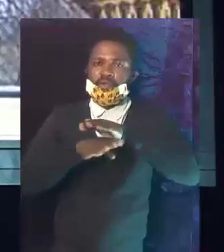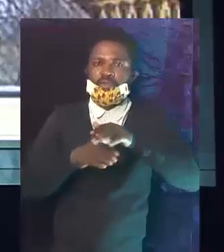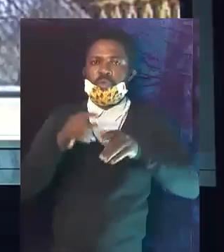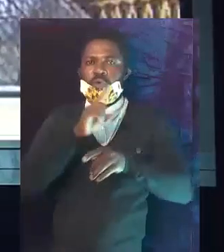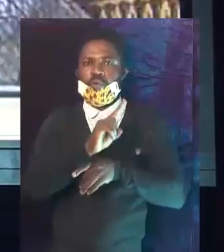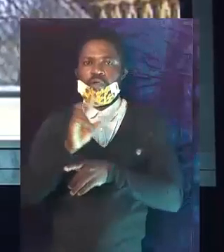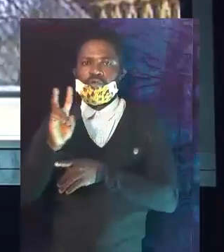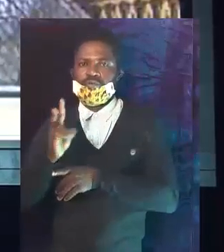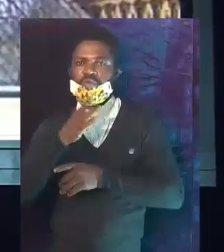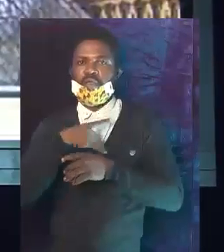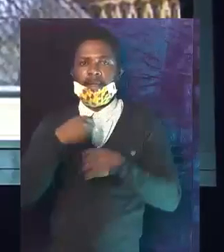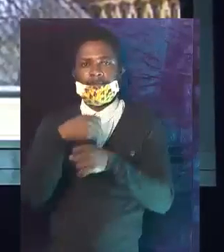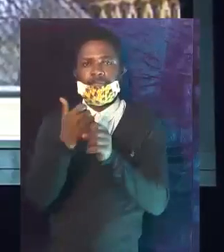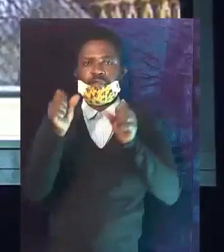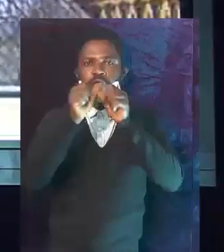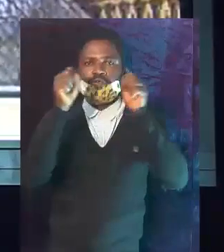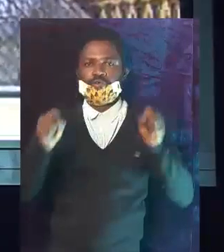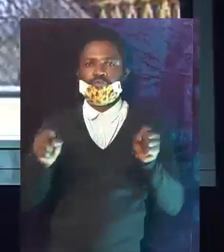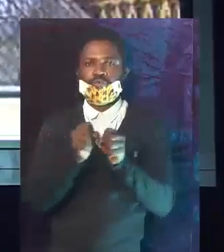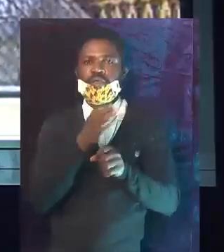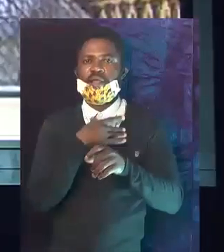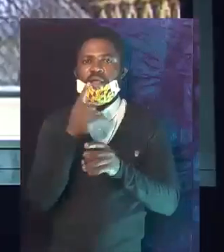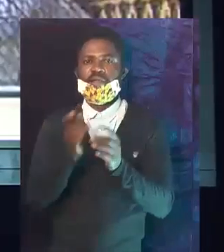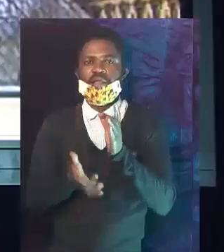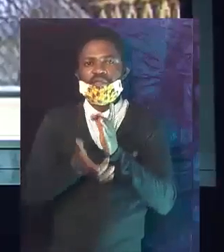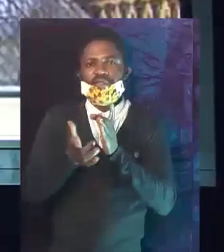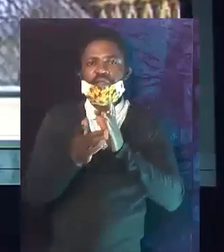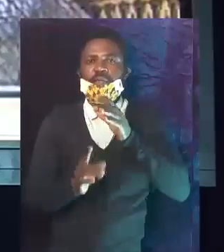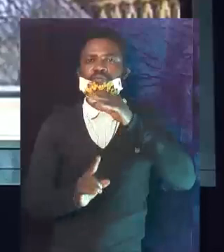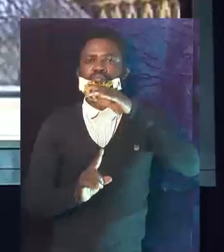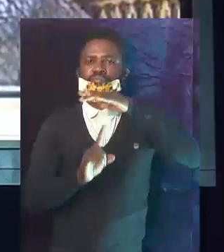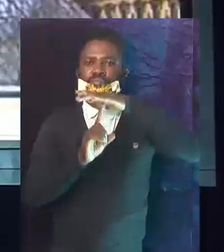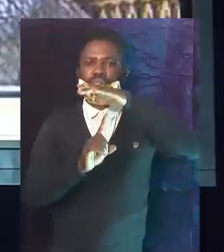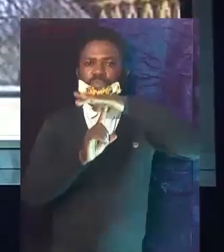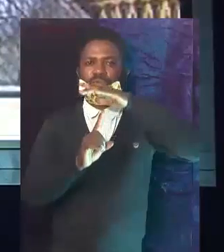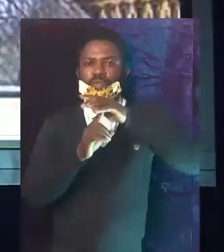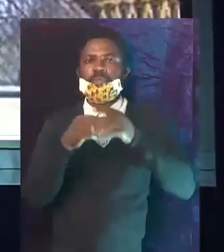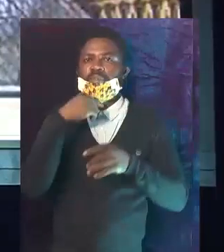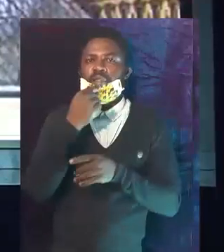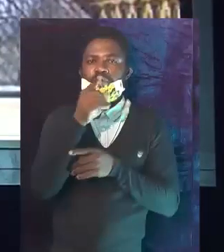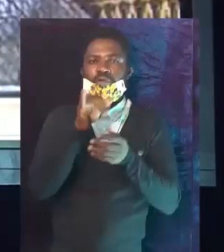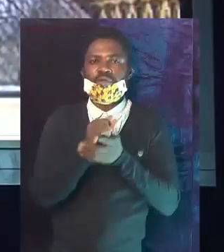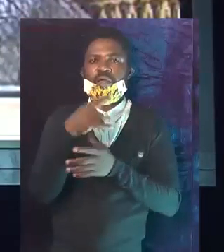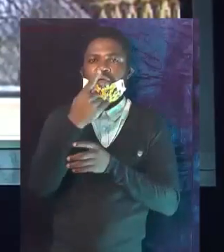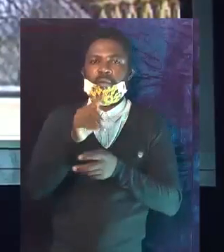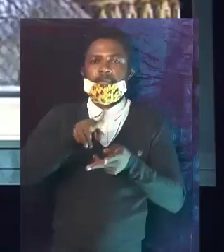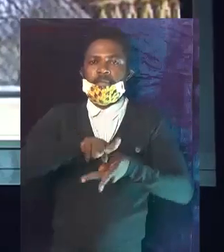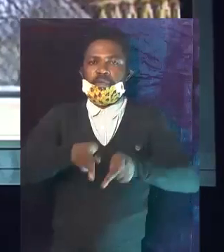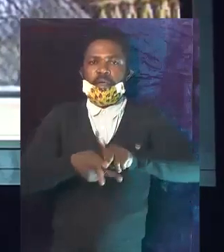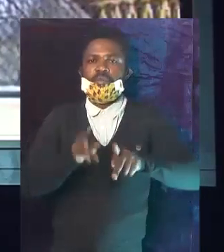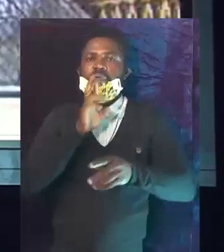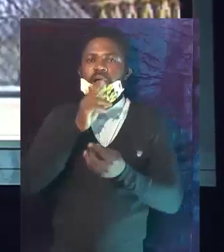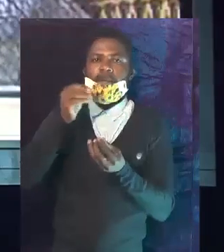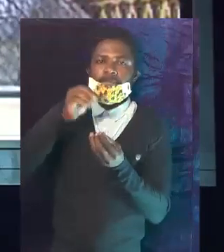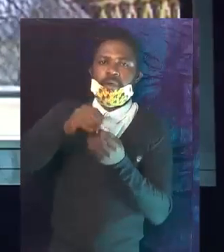side. It forms a square. And of course, the sharp tip at the top tells you that pyramids are more around us